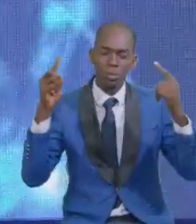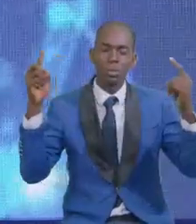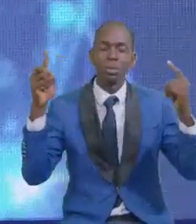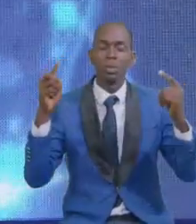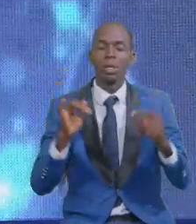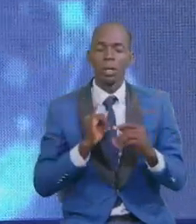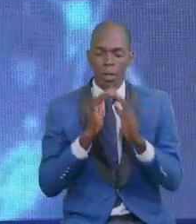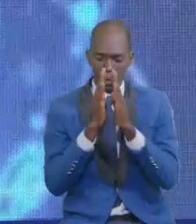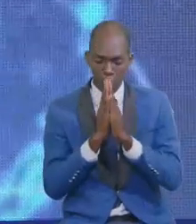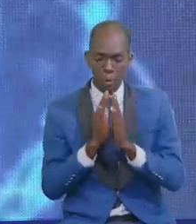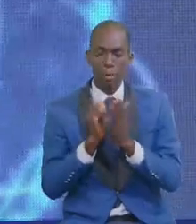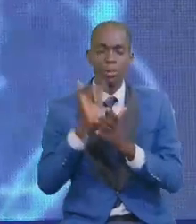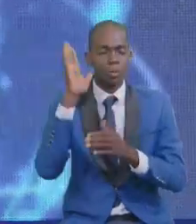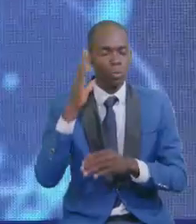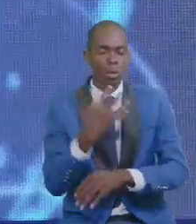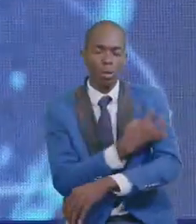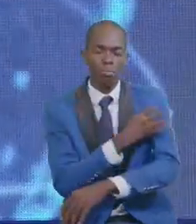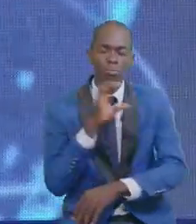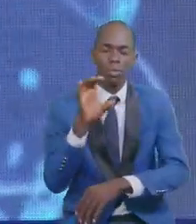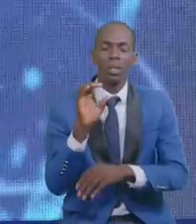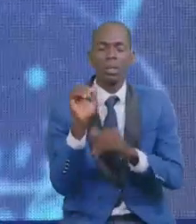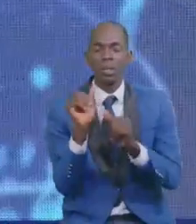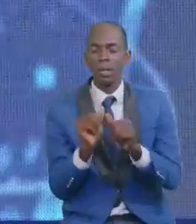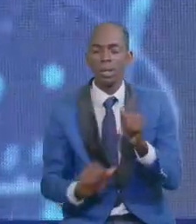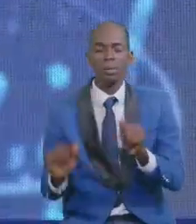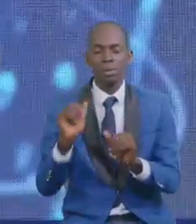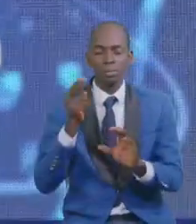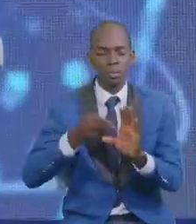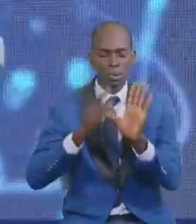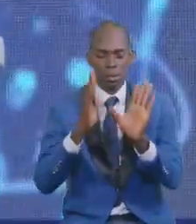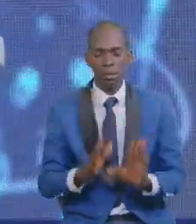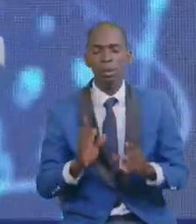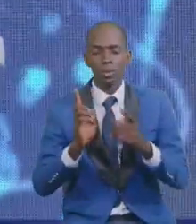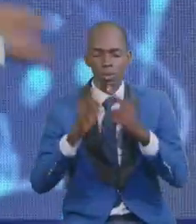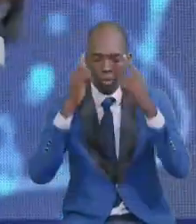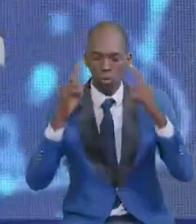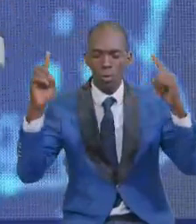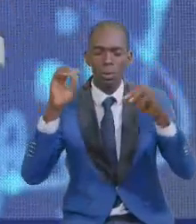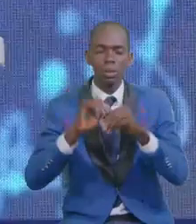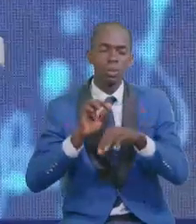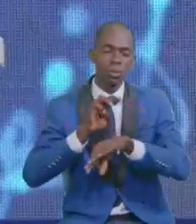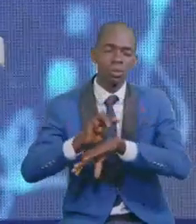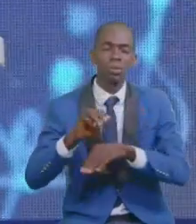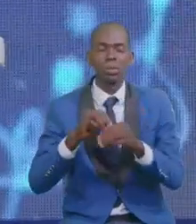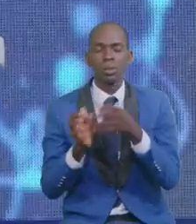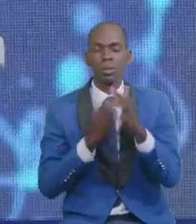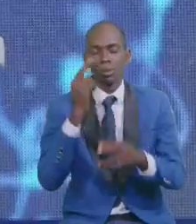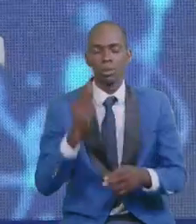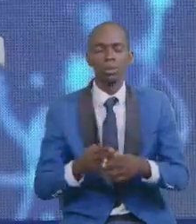pray that you empower every participant to succeed in ministry in Jesus' name. Amen.